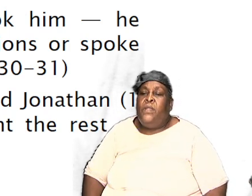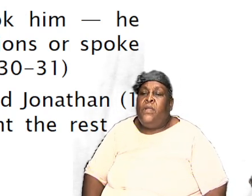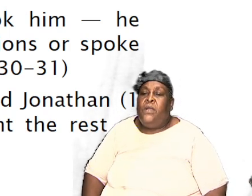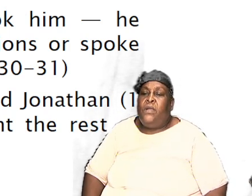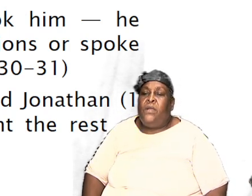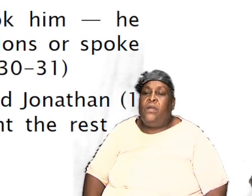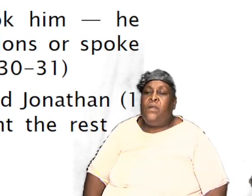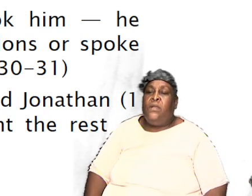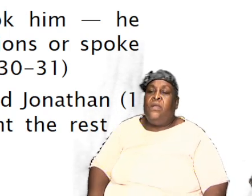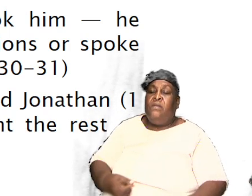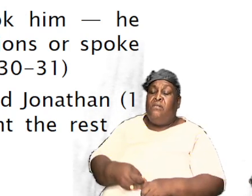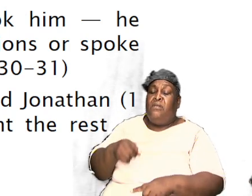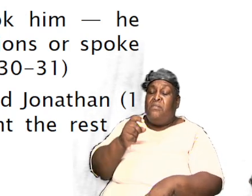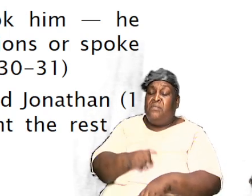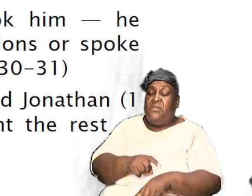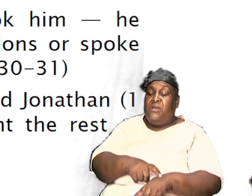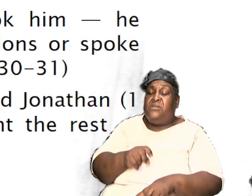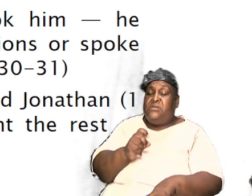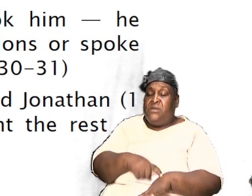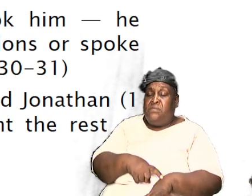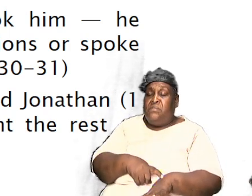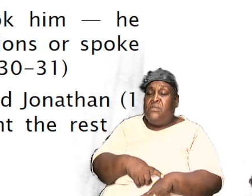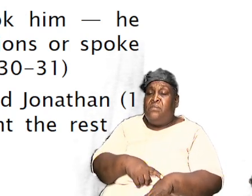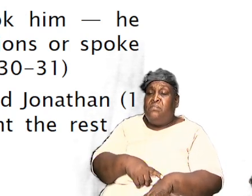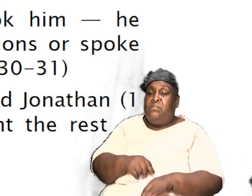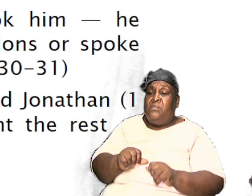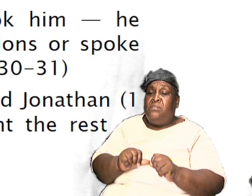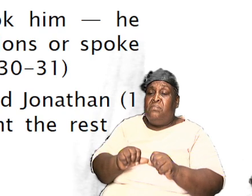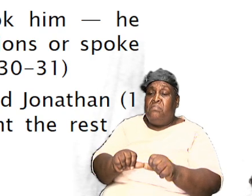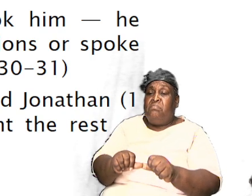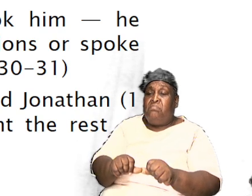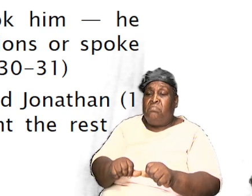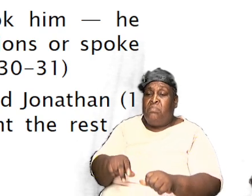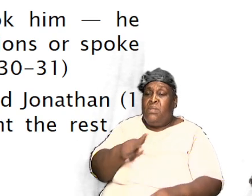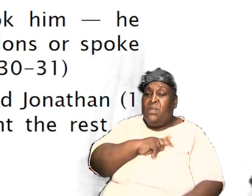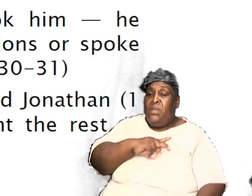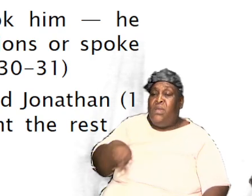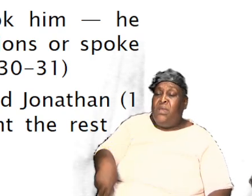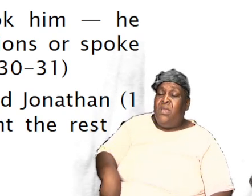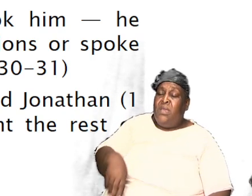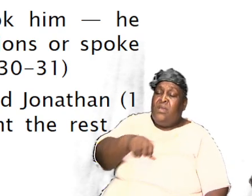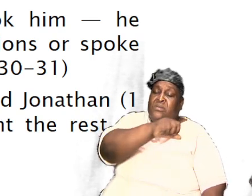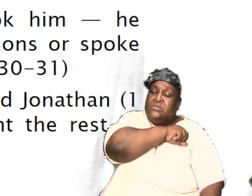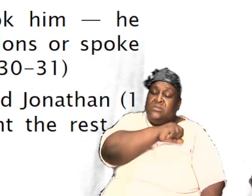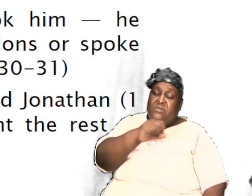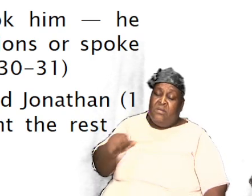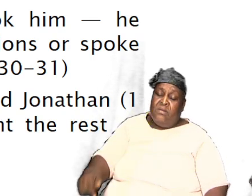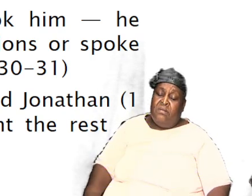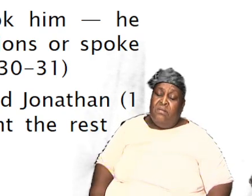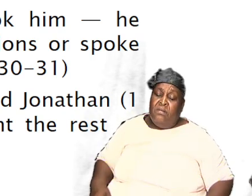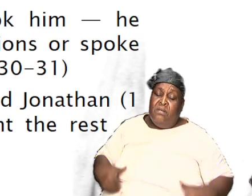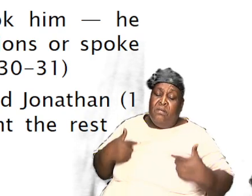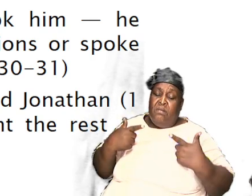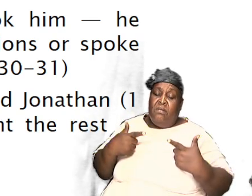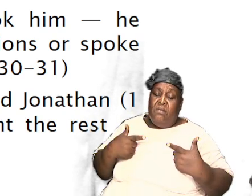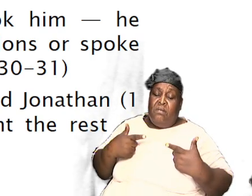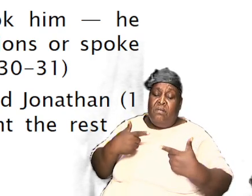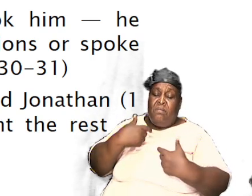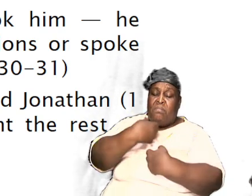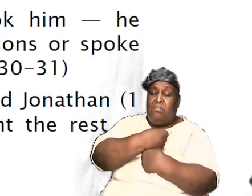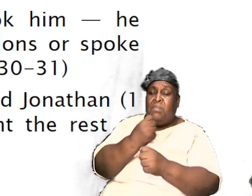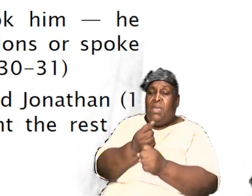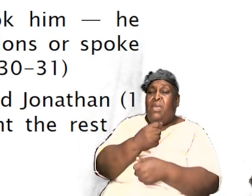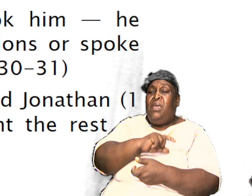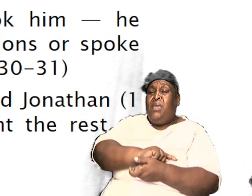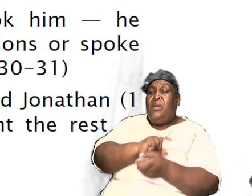From that point onward, King Saul's life took a turn for the worse. It took a